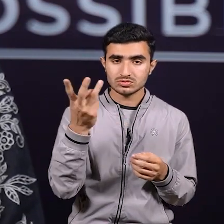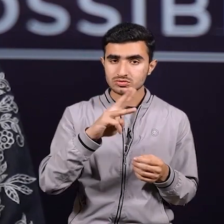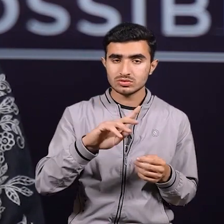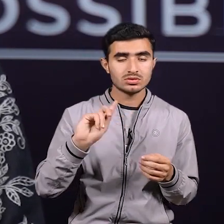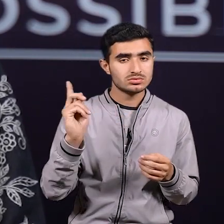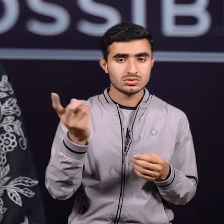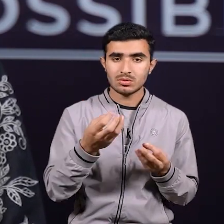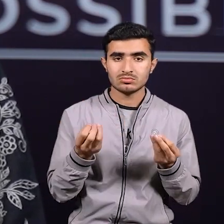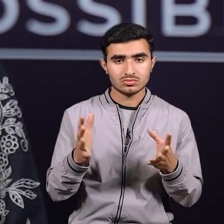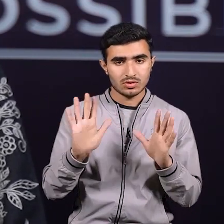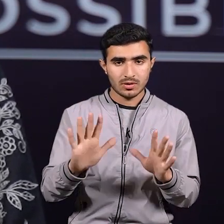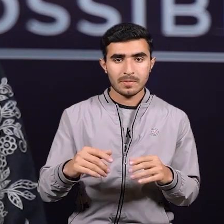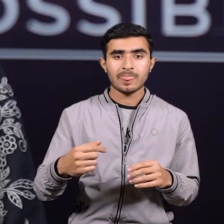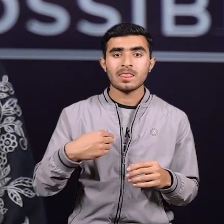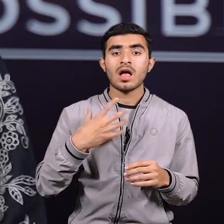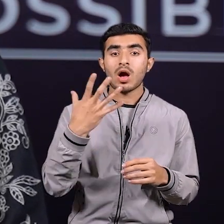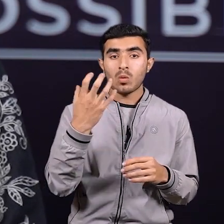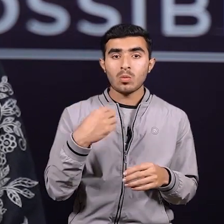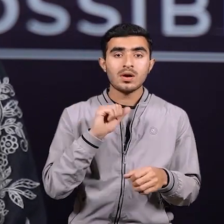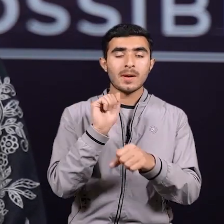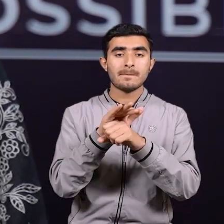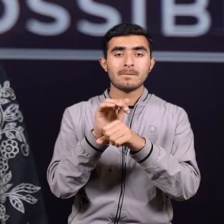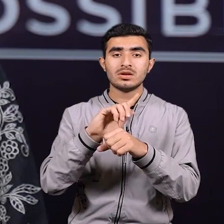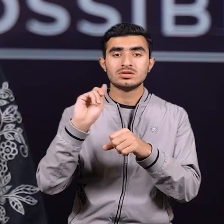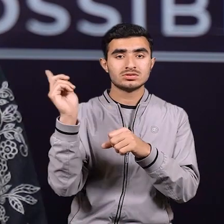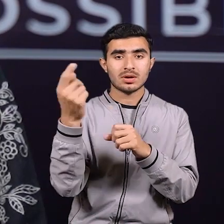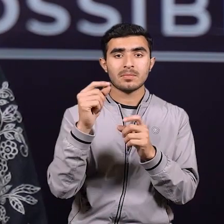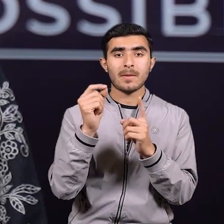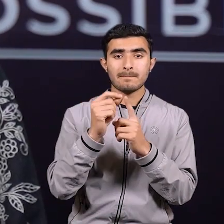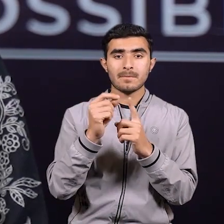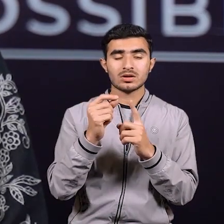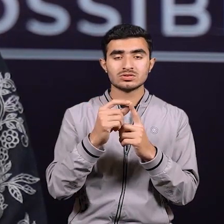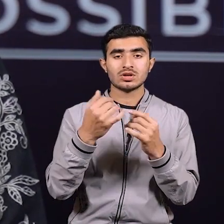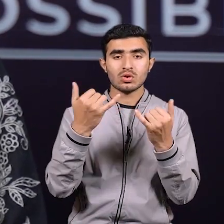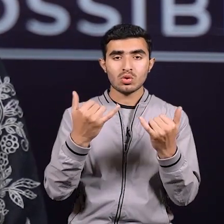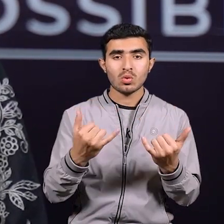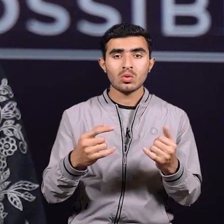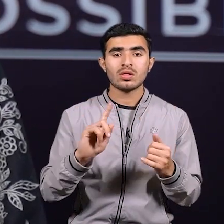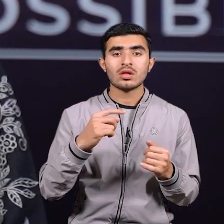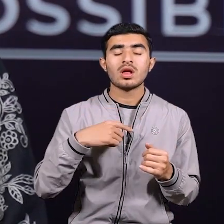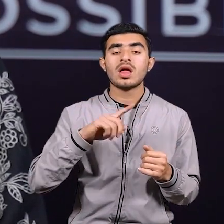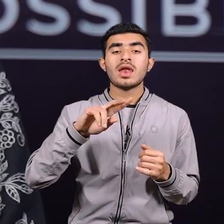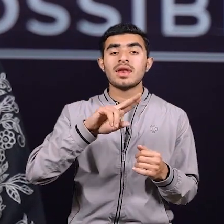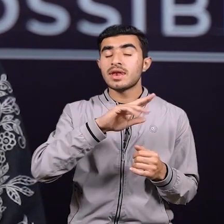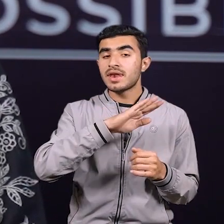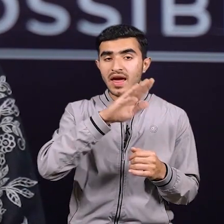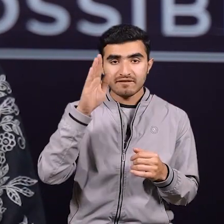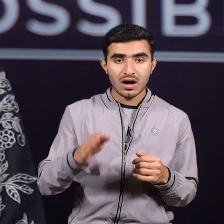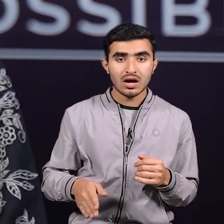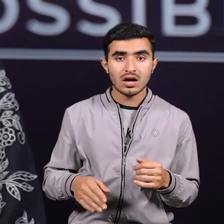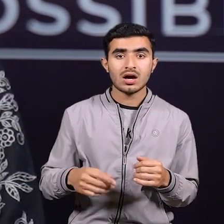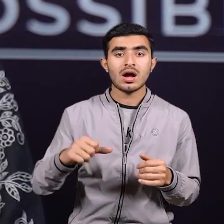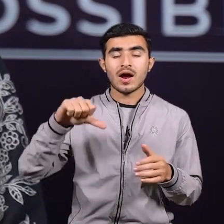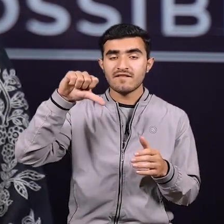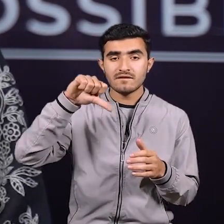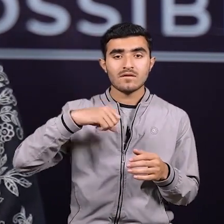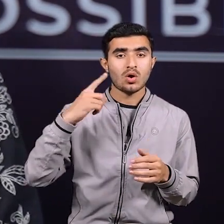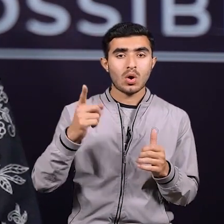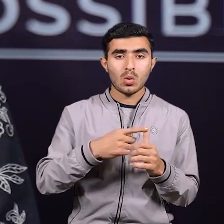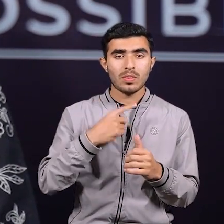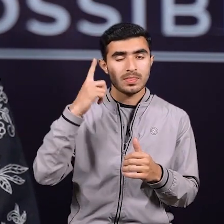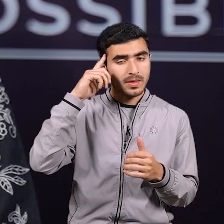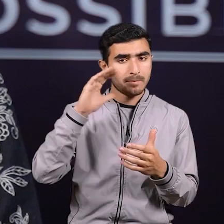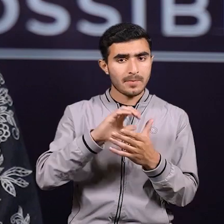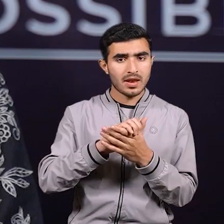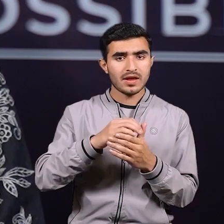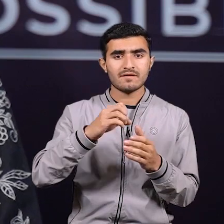up on what you believe in. You have to stand up for yourself, your beliefs, your dreams, and struggles